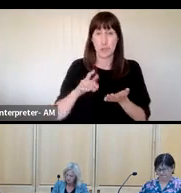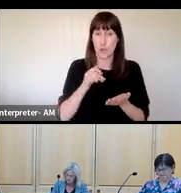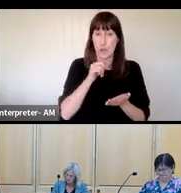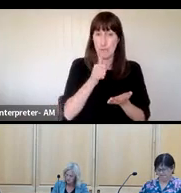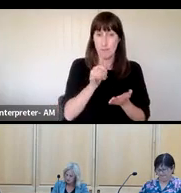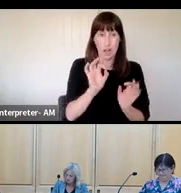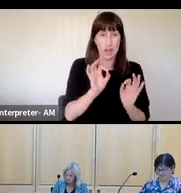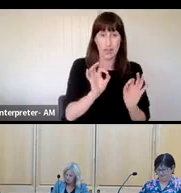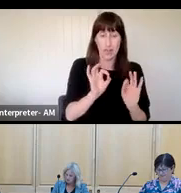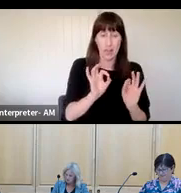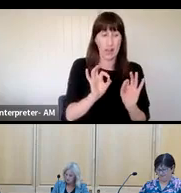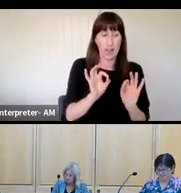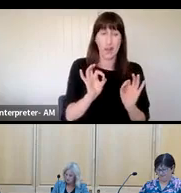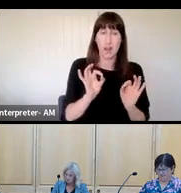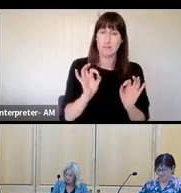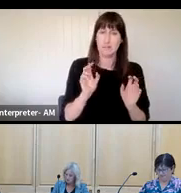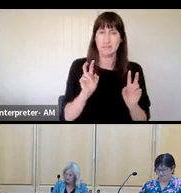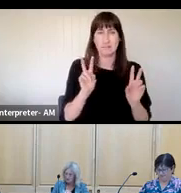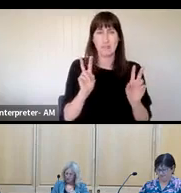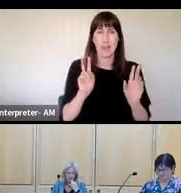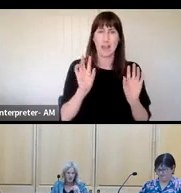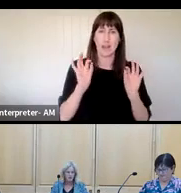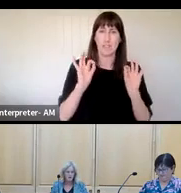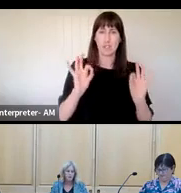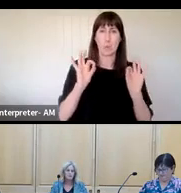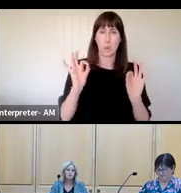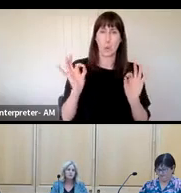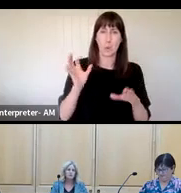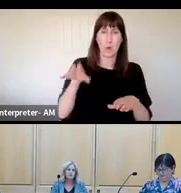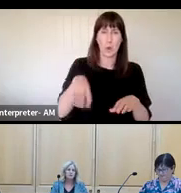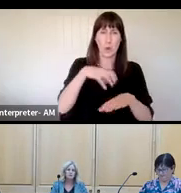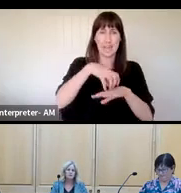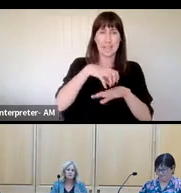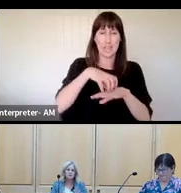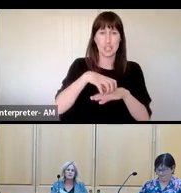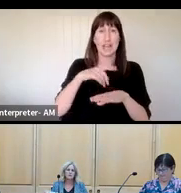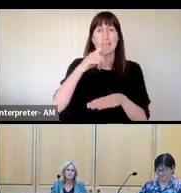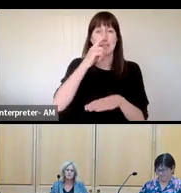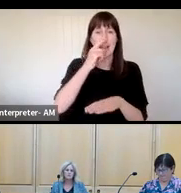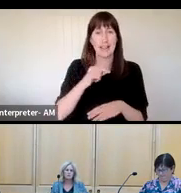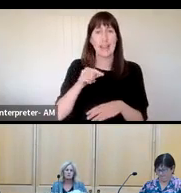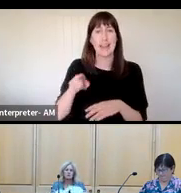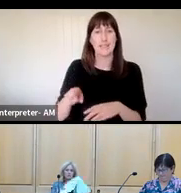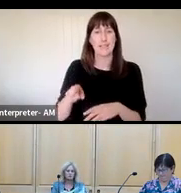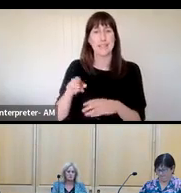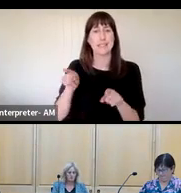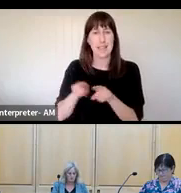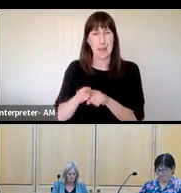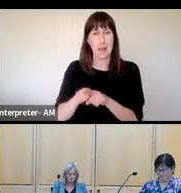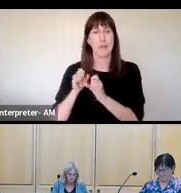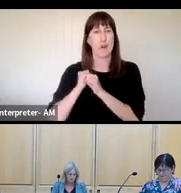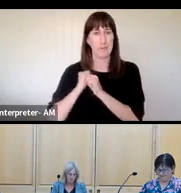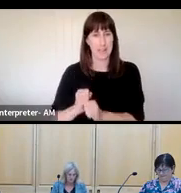to voluntarily enter into the same obligations as specified organisations.